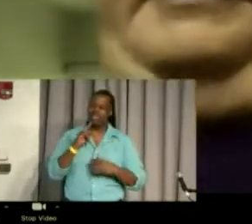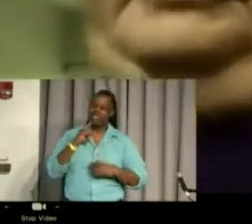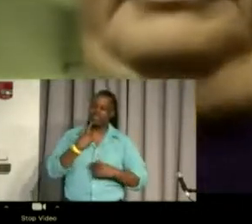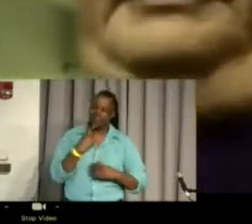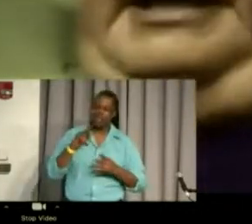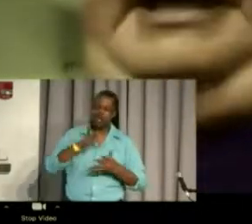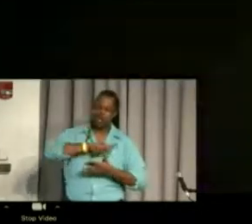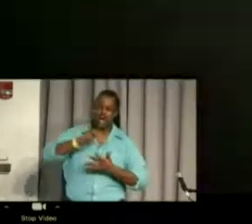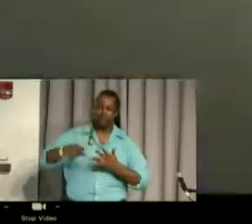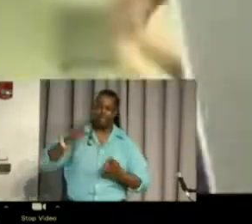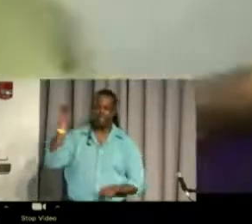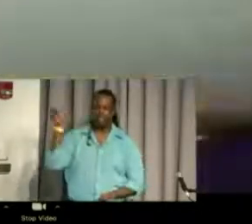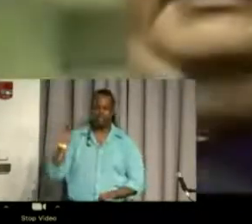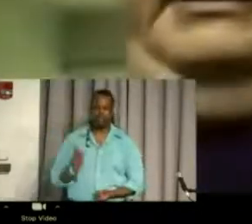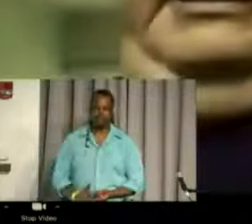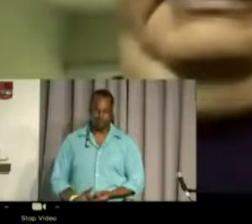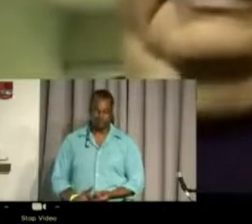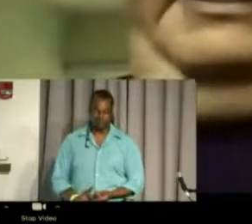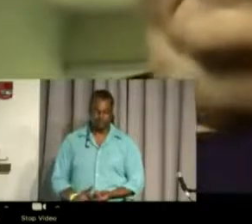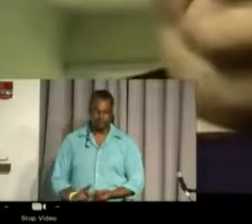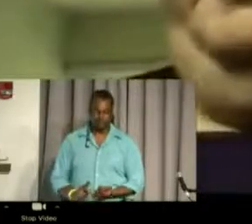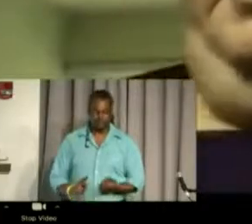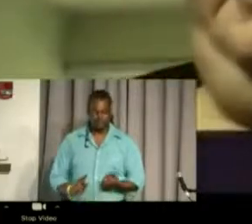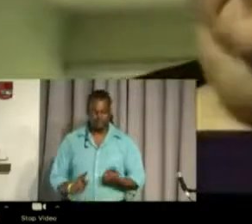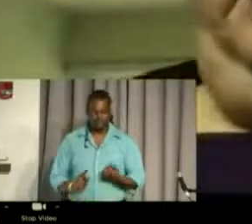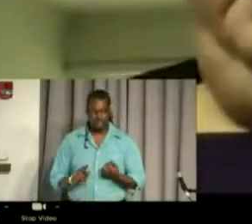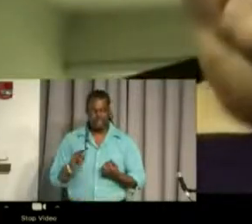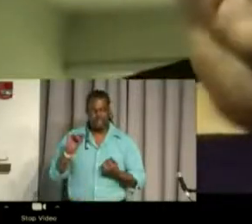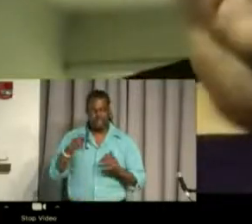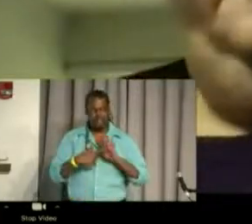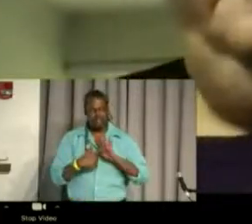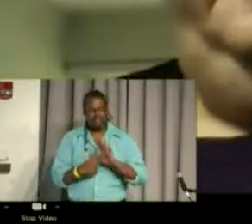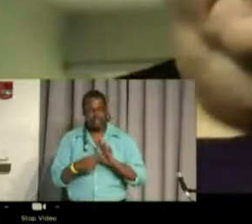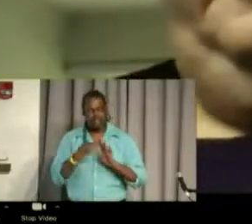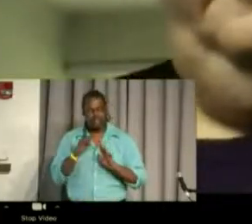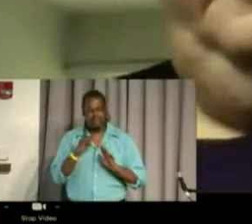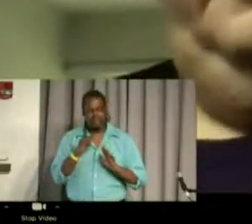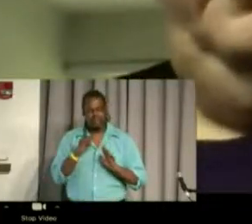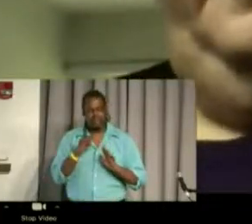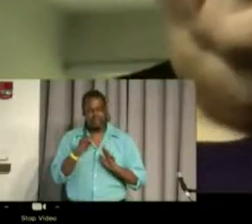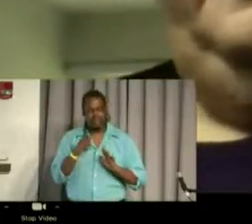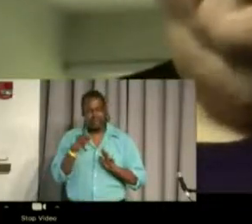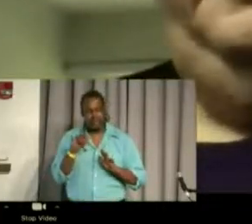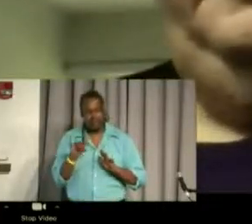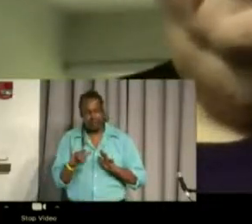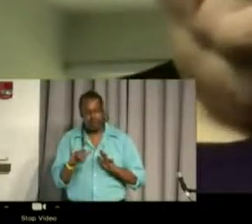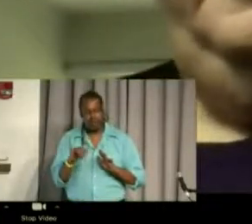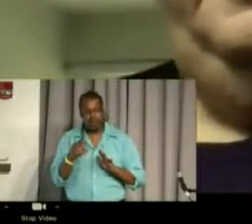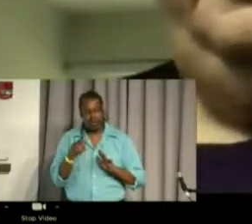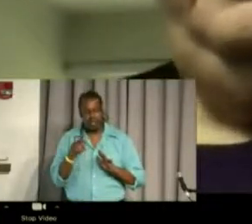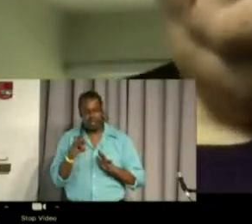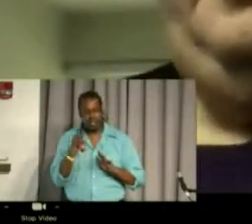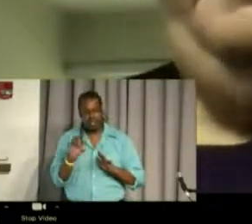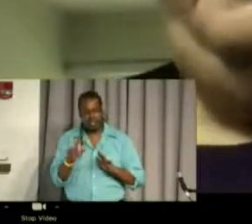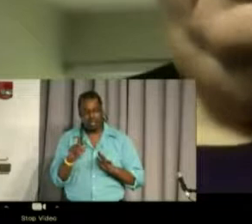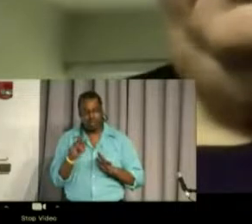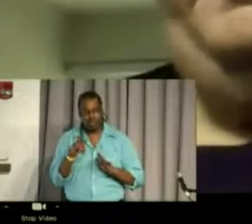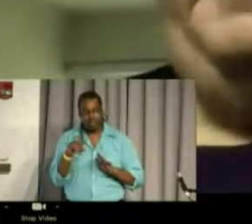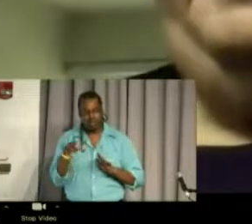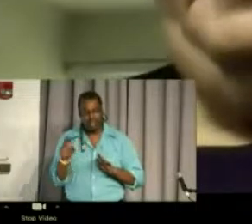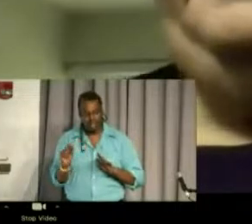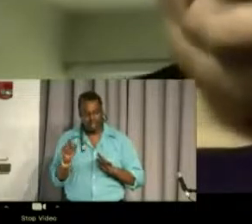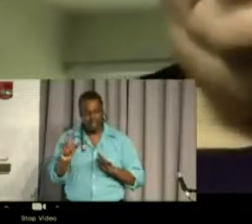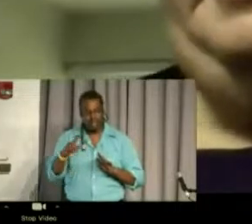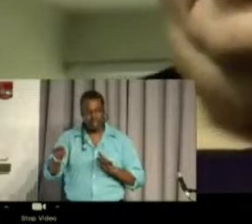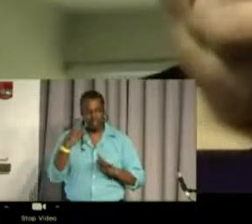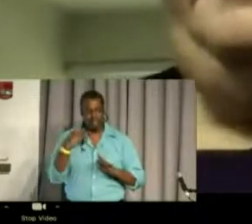on biological annihilation indicates that beyond global species extinctions, Earth is experiencing a huge episode